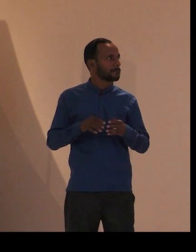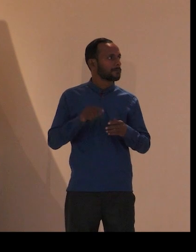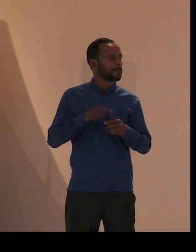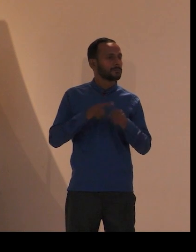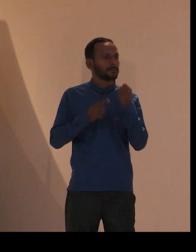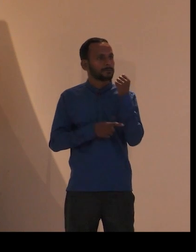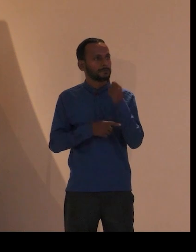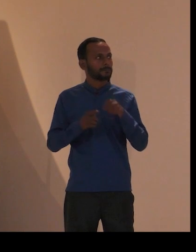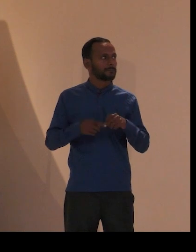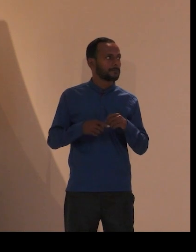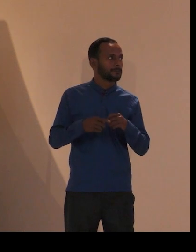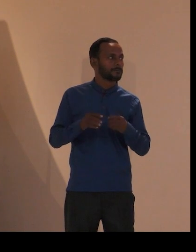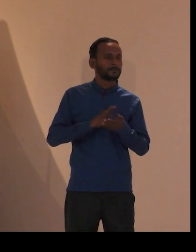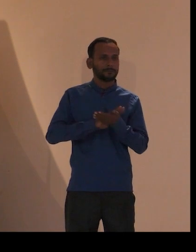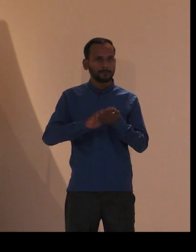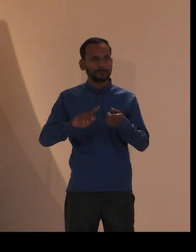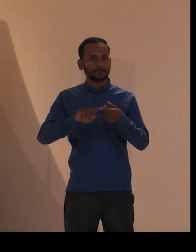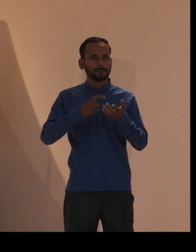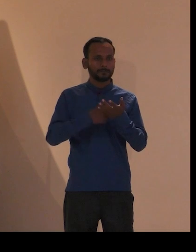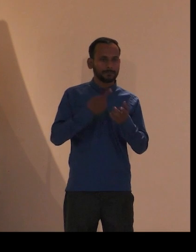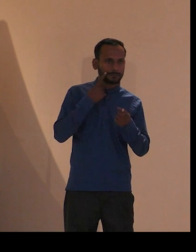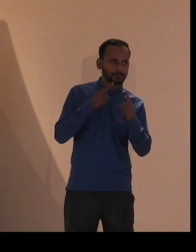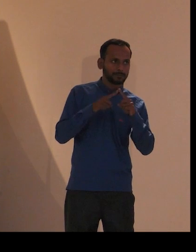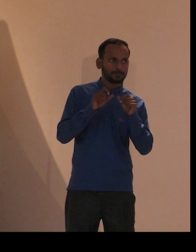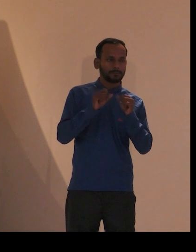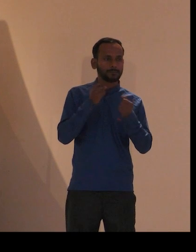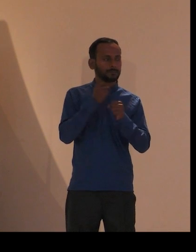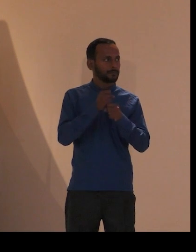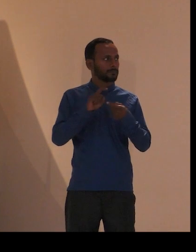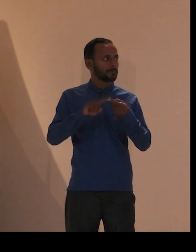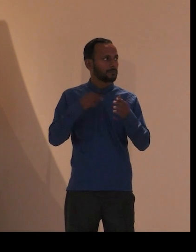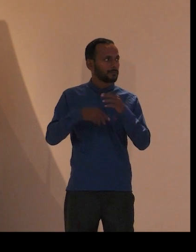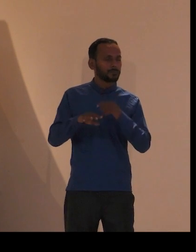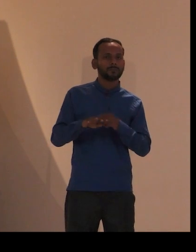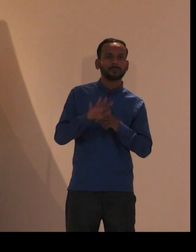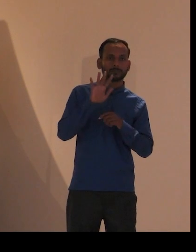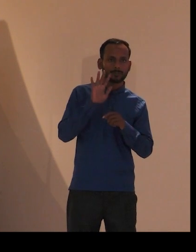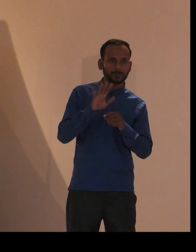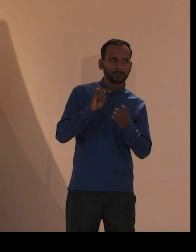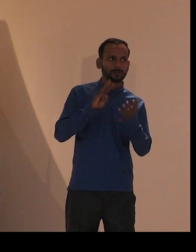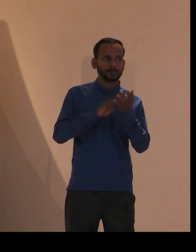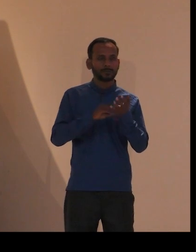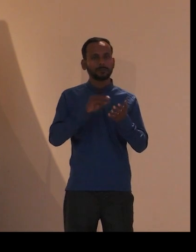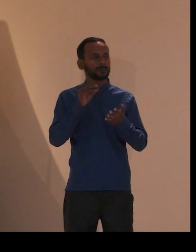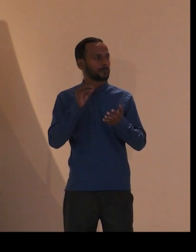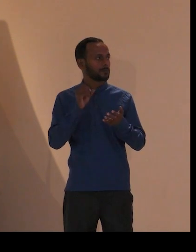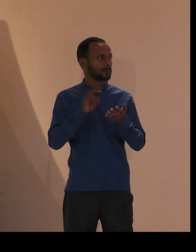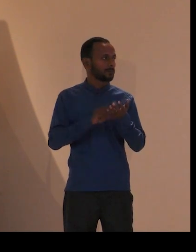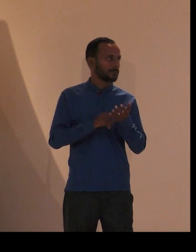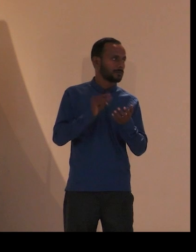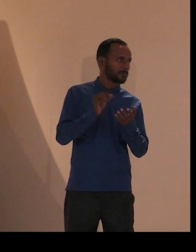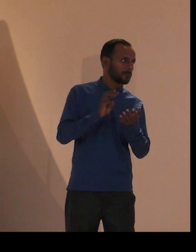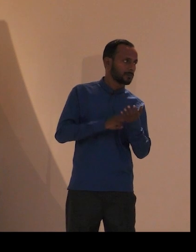And this is a heritage walk that we do around the Holy Hill. There are 5 monuments. So this was